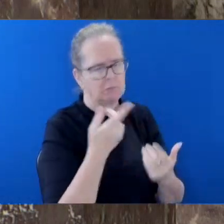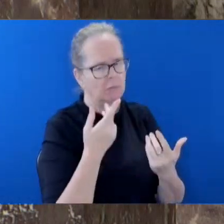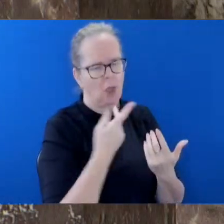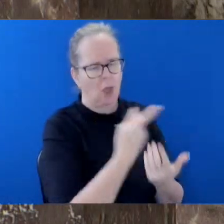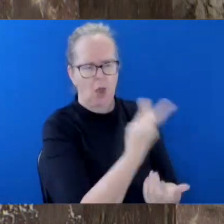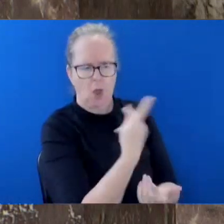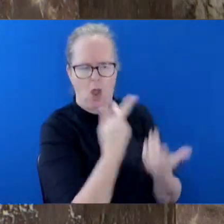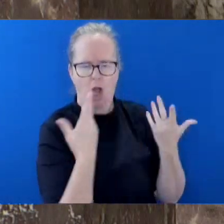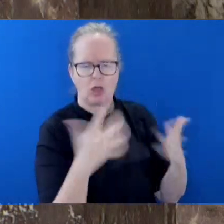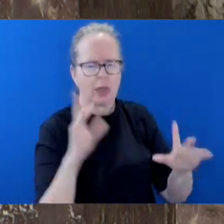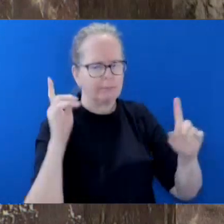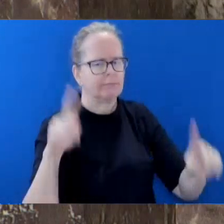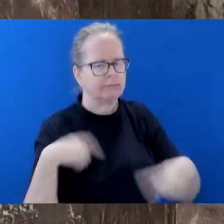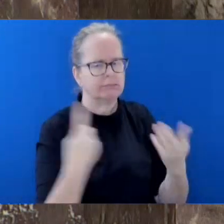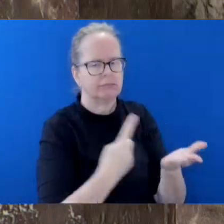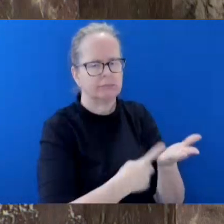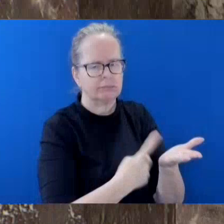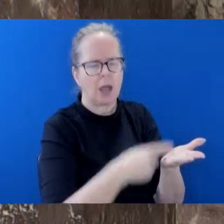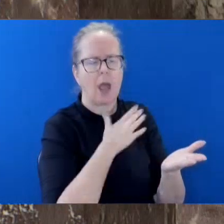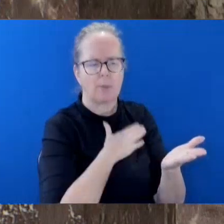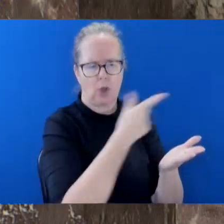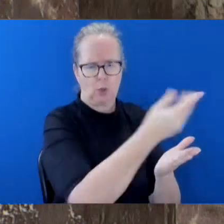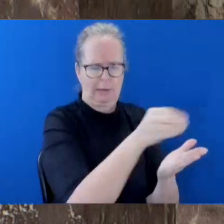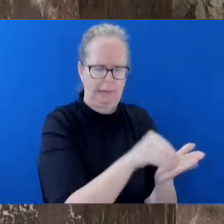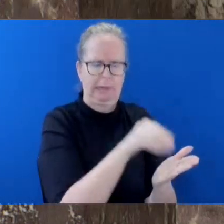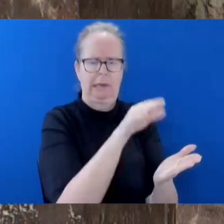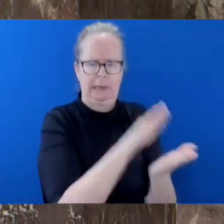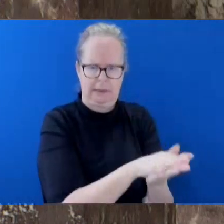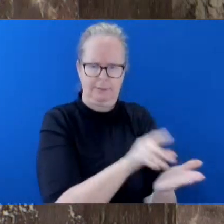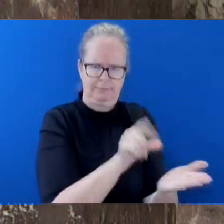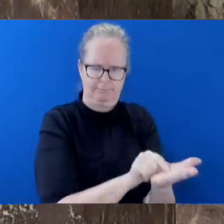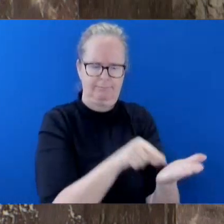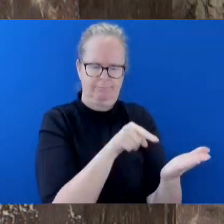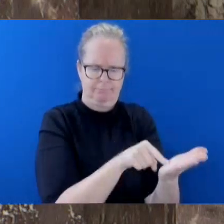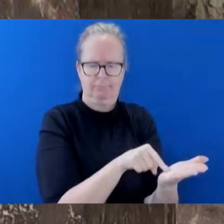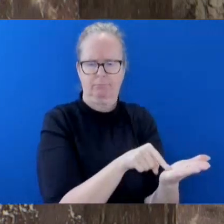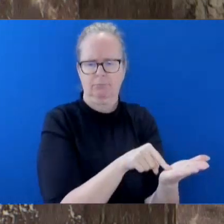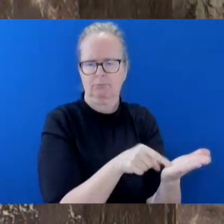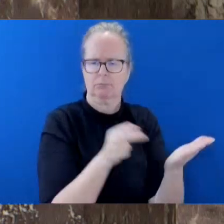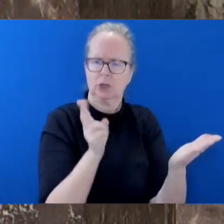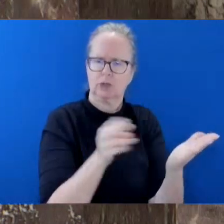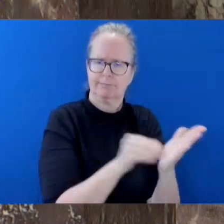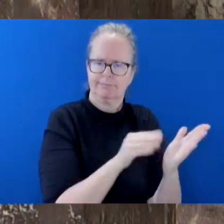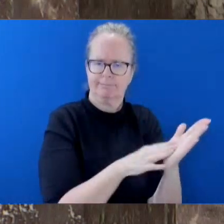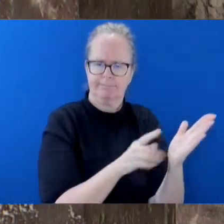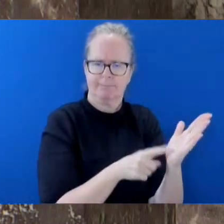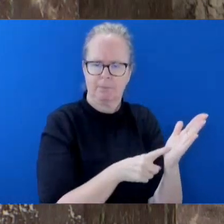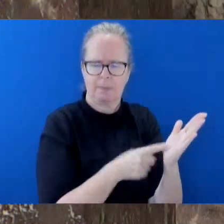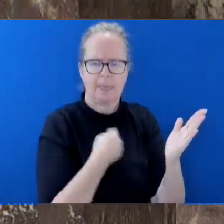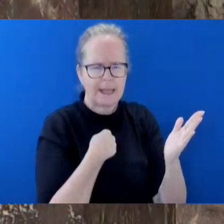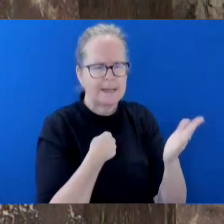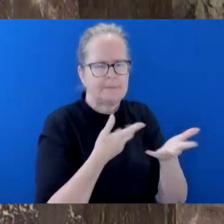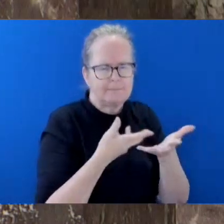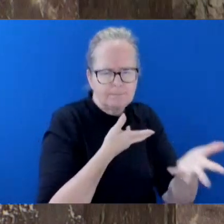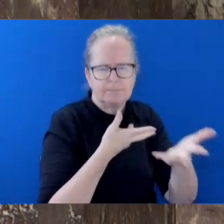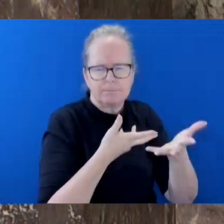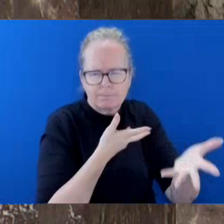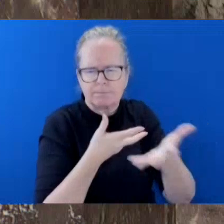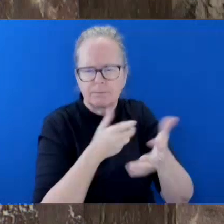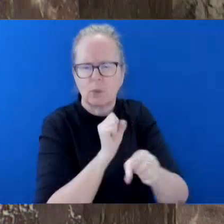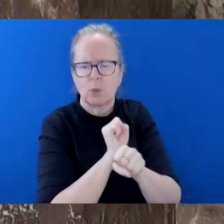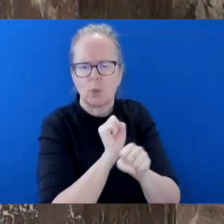is we are right now working with these strata hotels to ensure that if they're operating like a hotel or motel, that they'll be continuing to be able to do